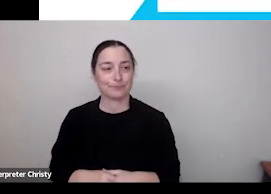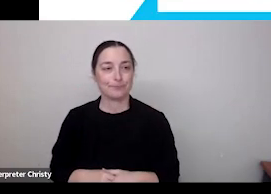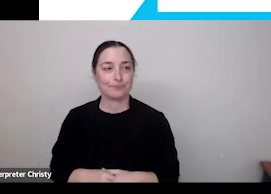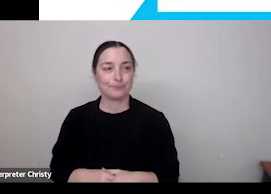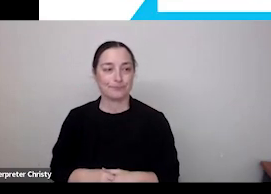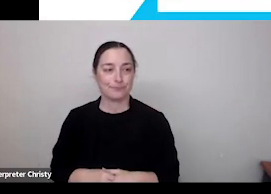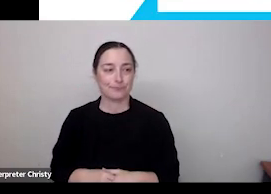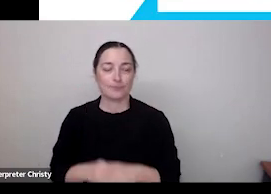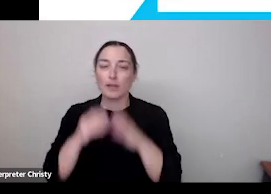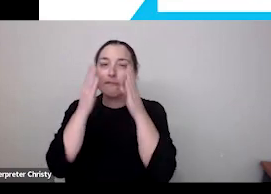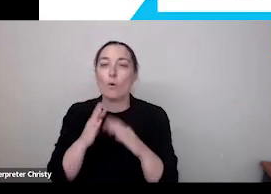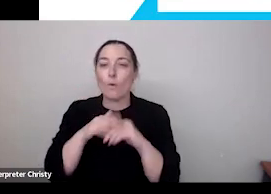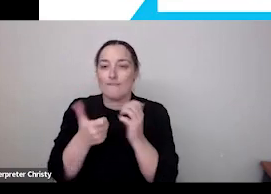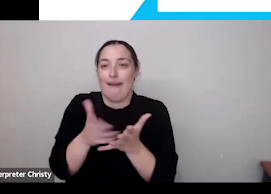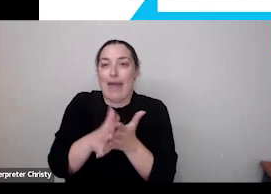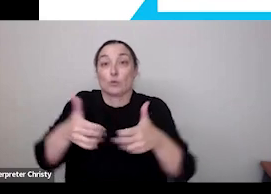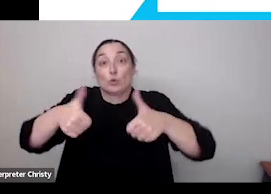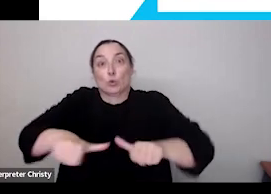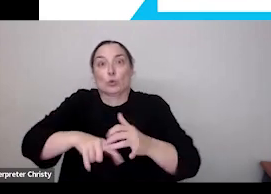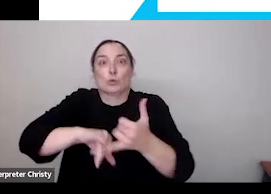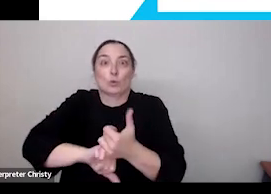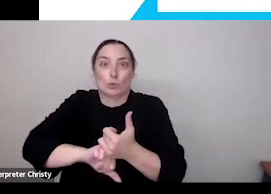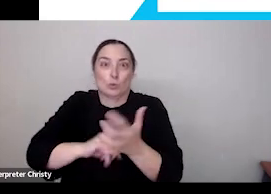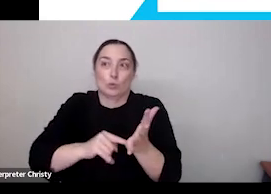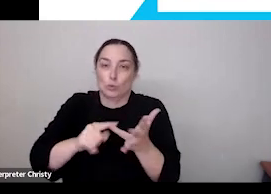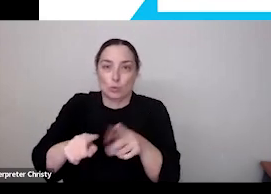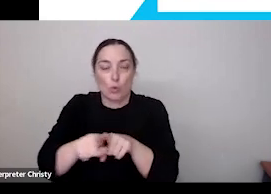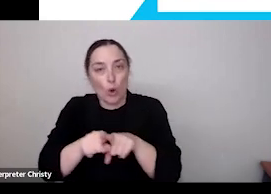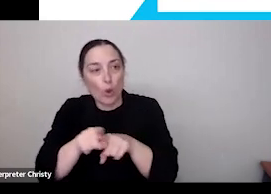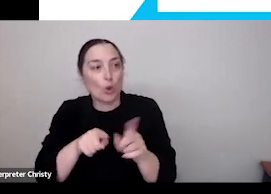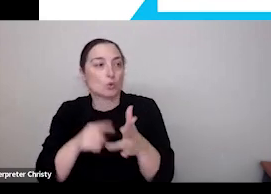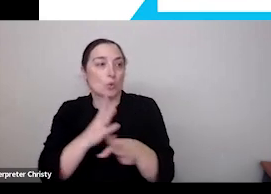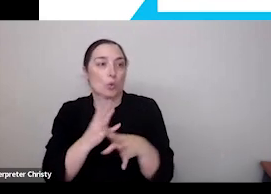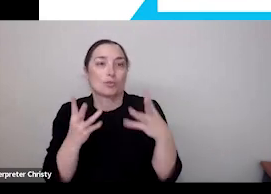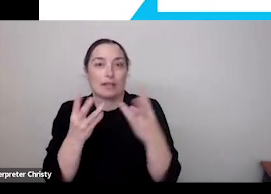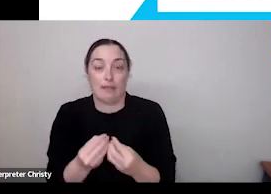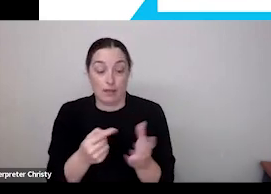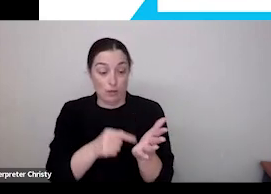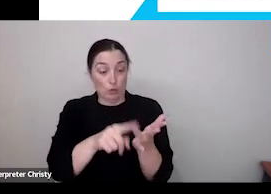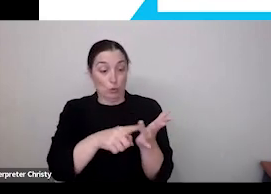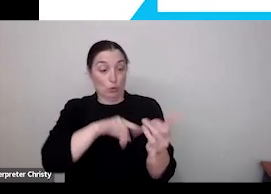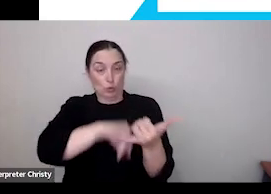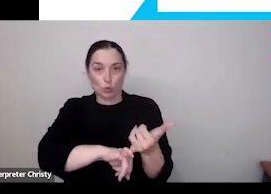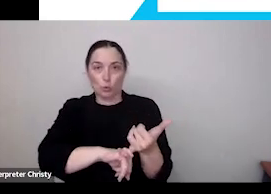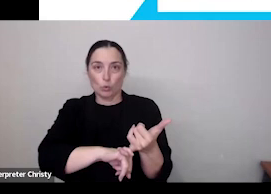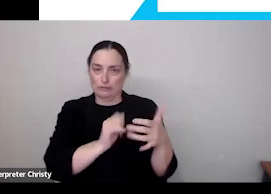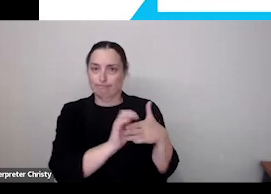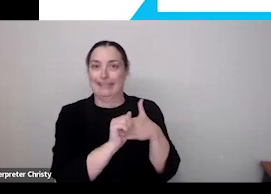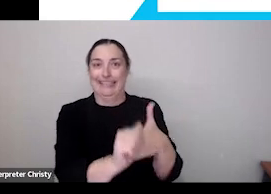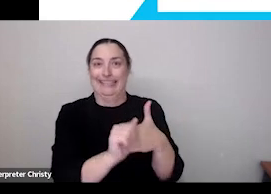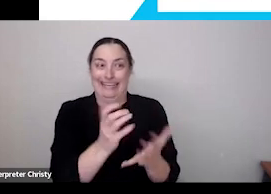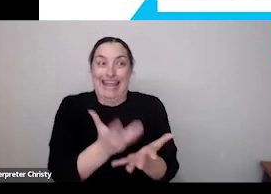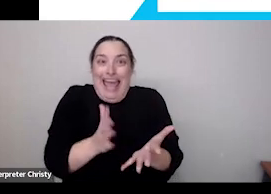it really focuses on how we use those tools to learn and work together. Tools shape how we work. Tools shape where we focus